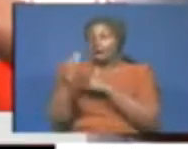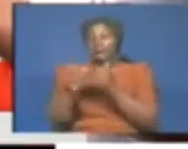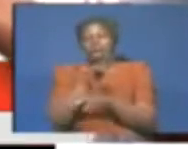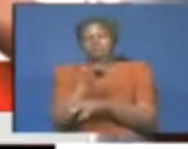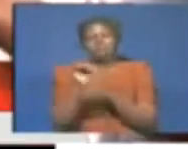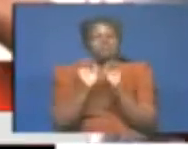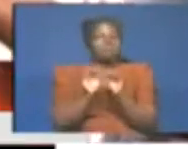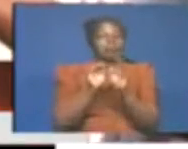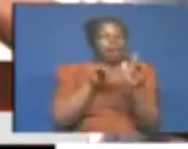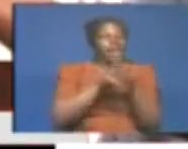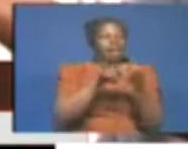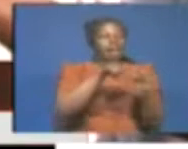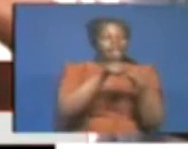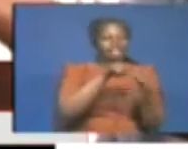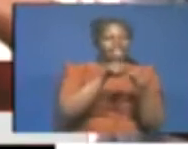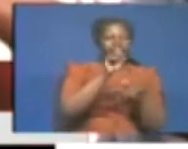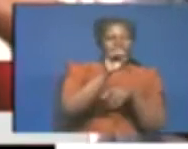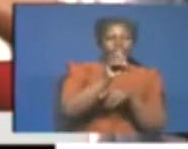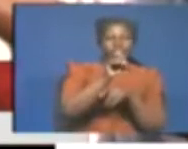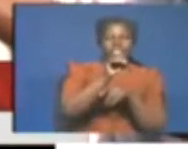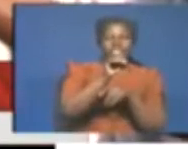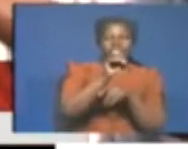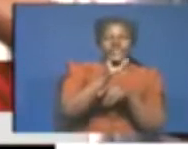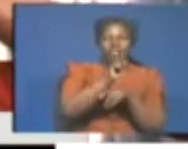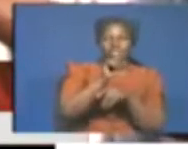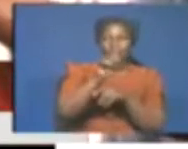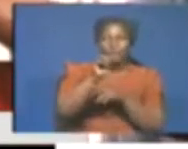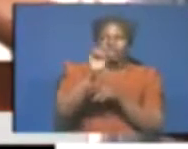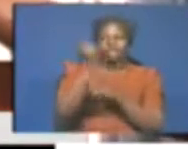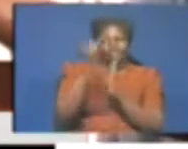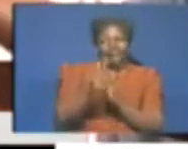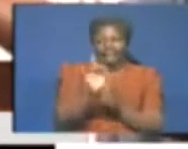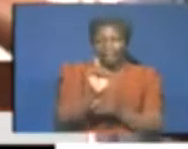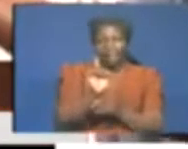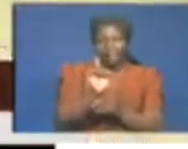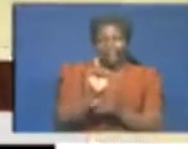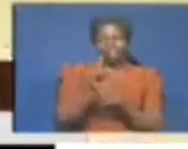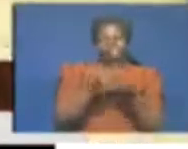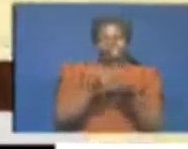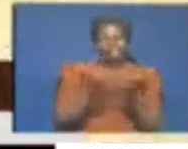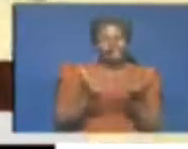51 million Kenyans. It starts now, and we are watching.